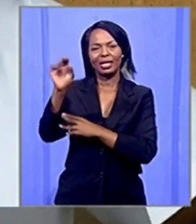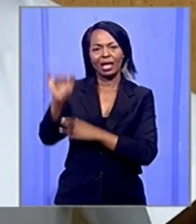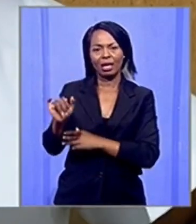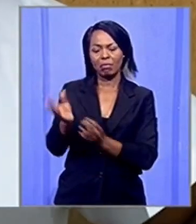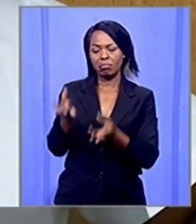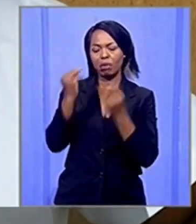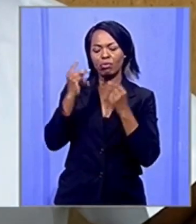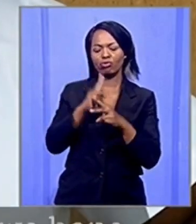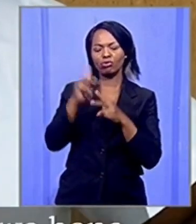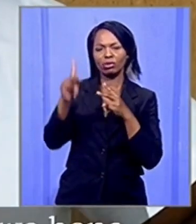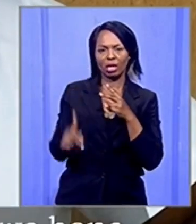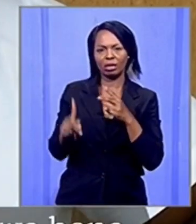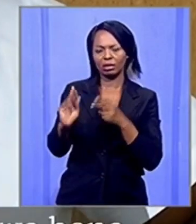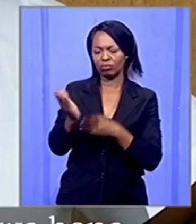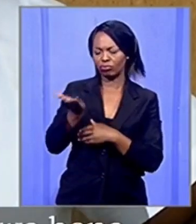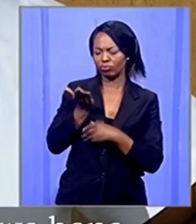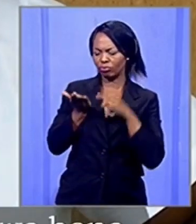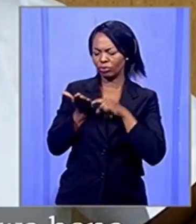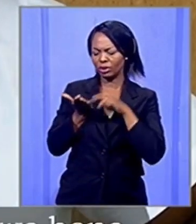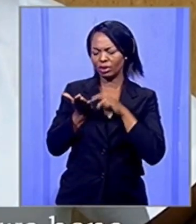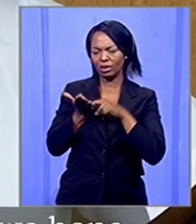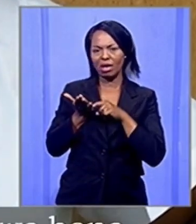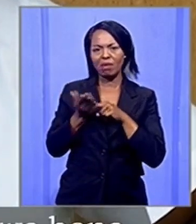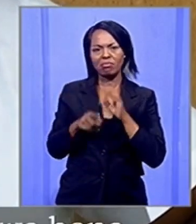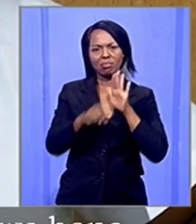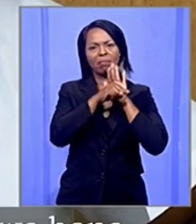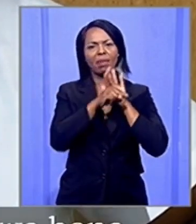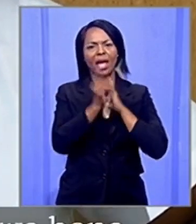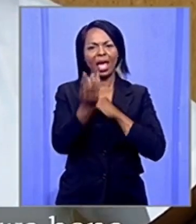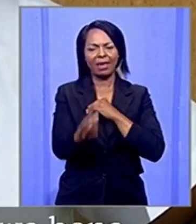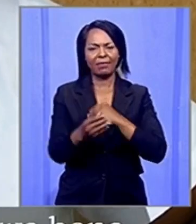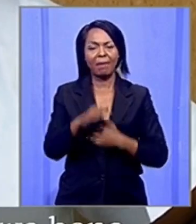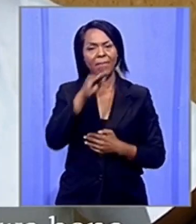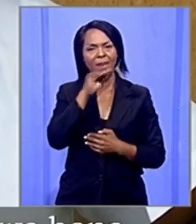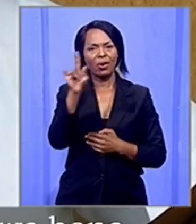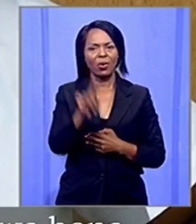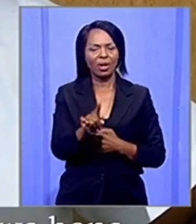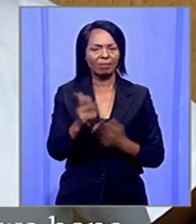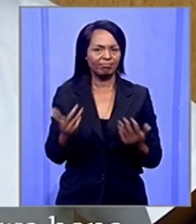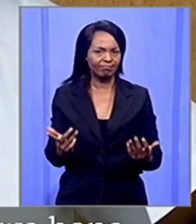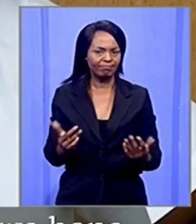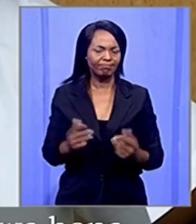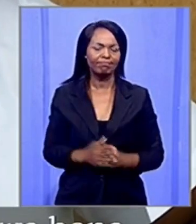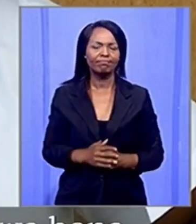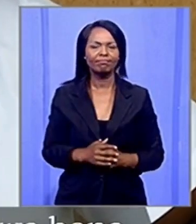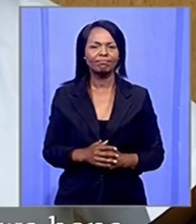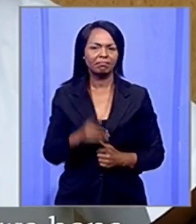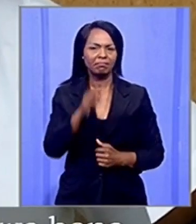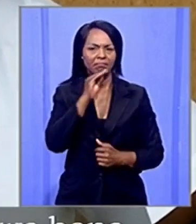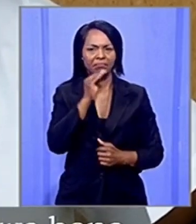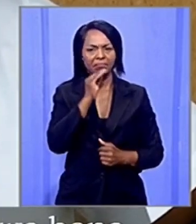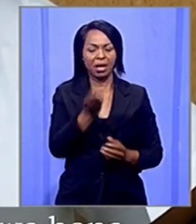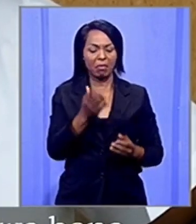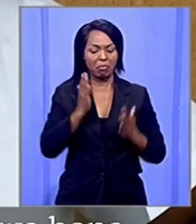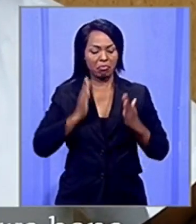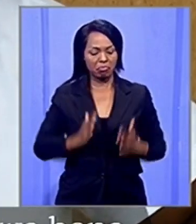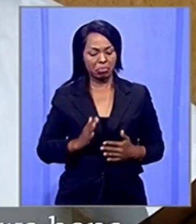re di tshotse di tlile di le negative. Seo sa ra gore marapo a ileng gore ile a epolwa ko boikhutso ga e sa